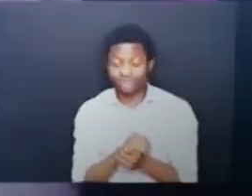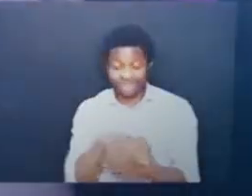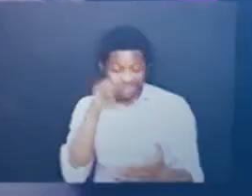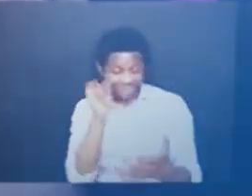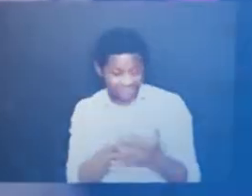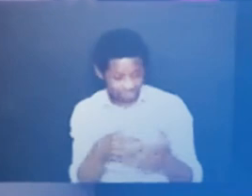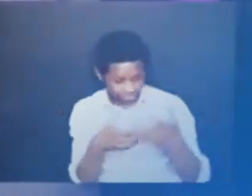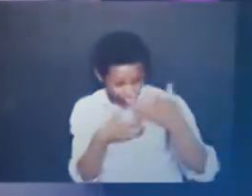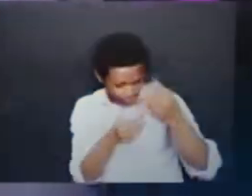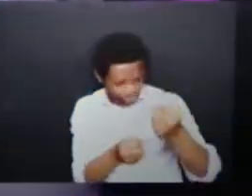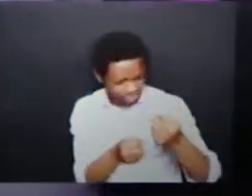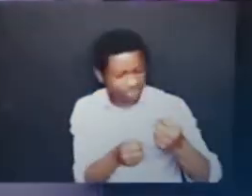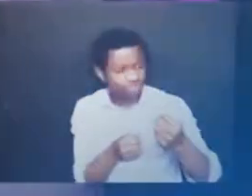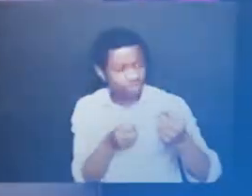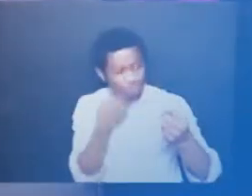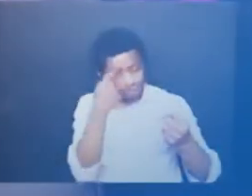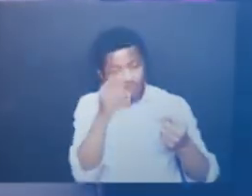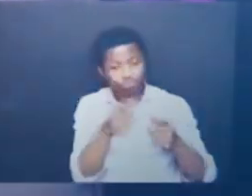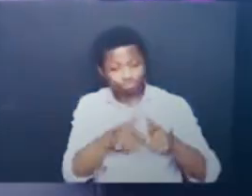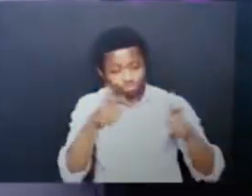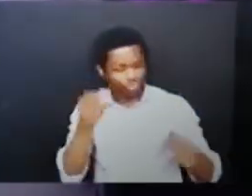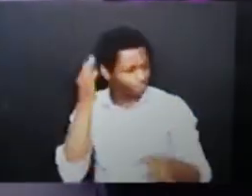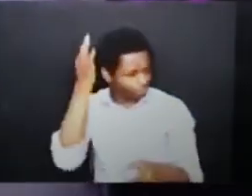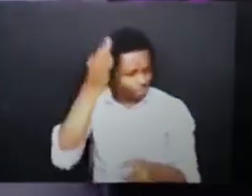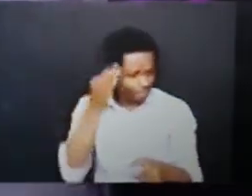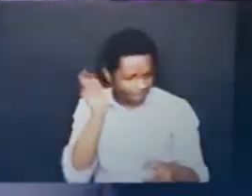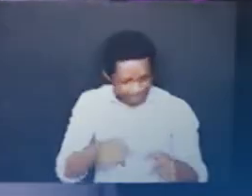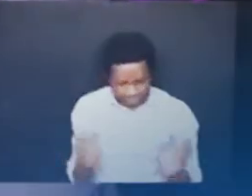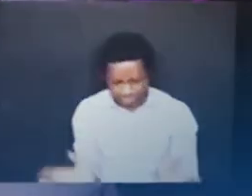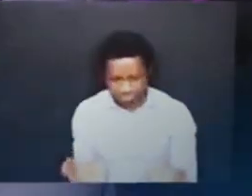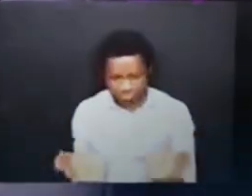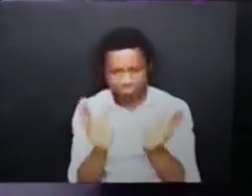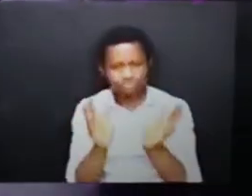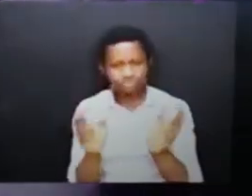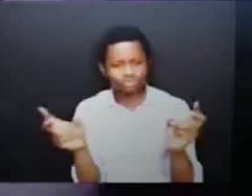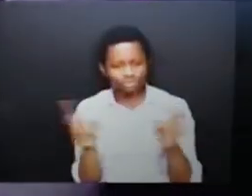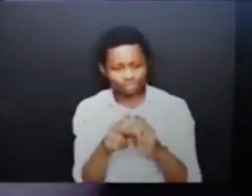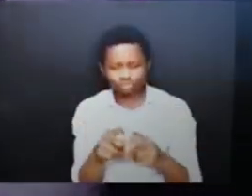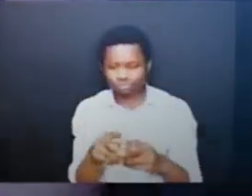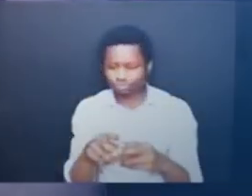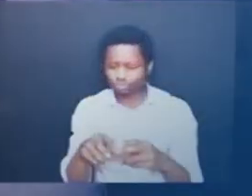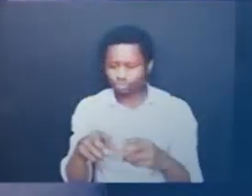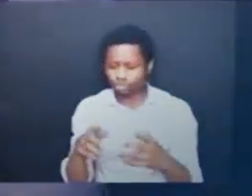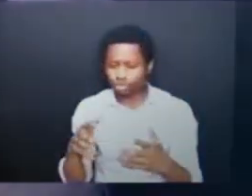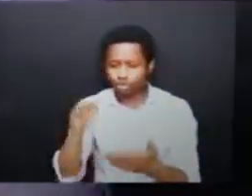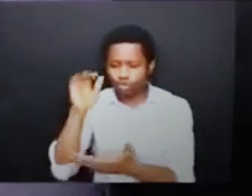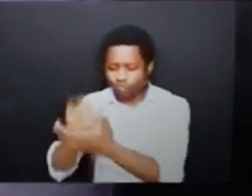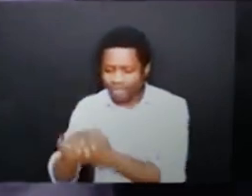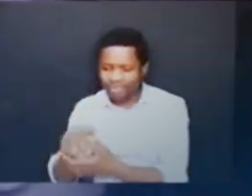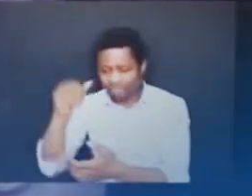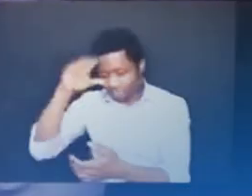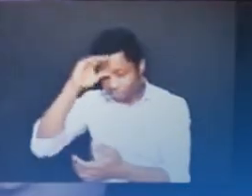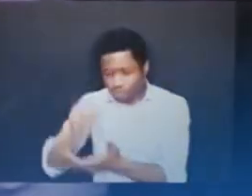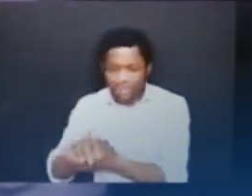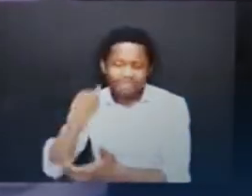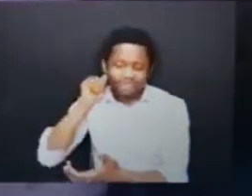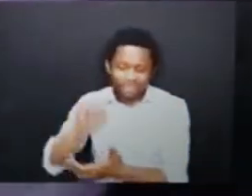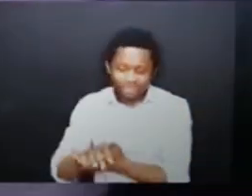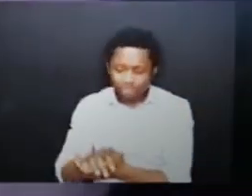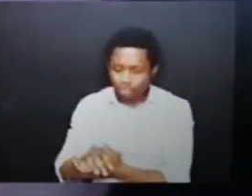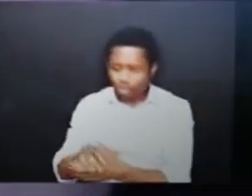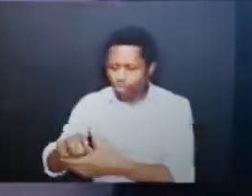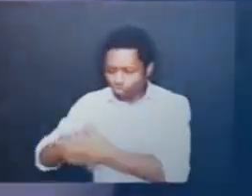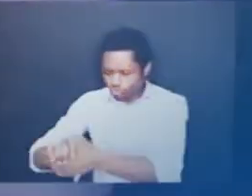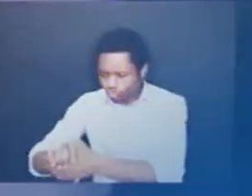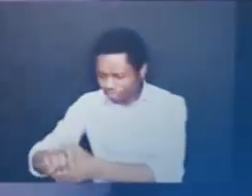this expectation of the great future should encourage us to hold our spouses with our two hands. Now,